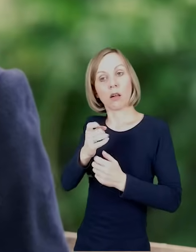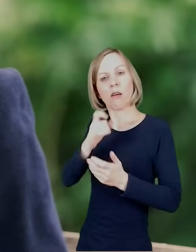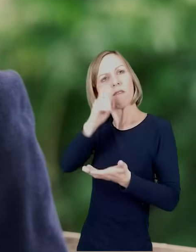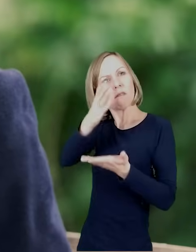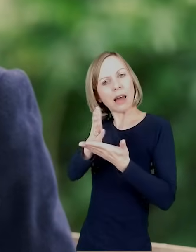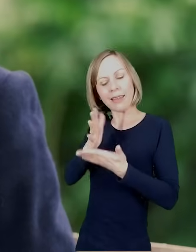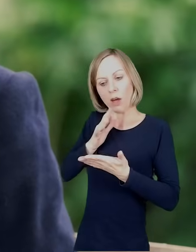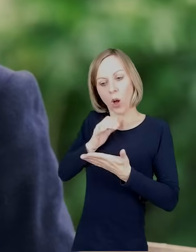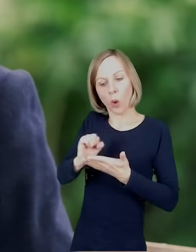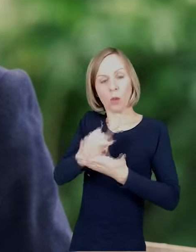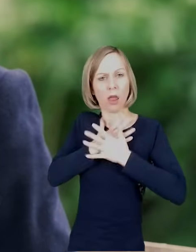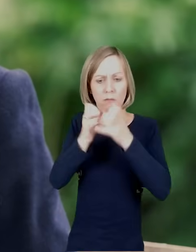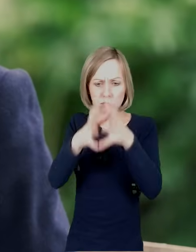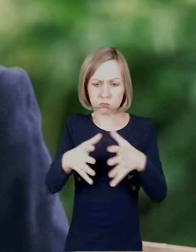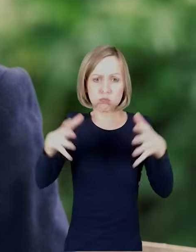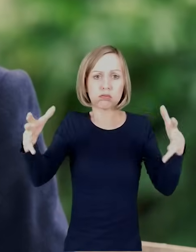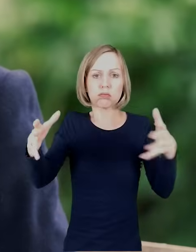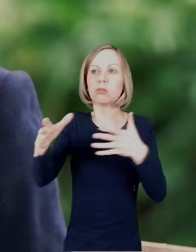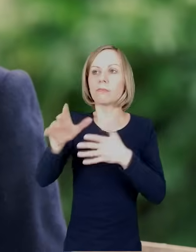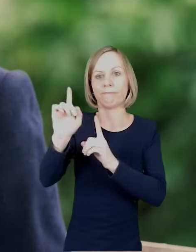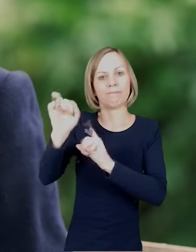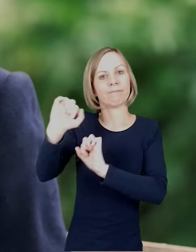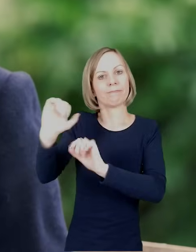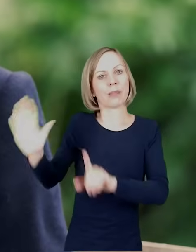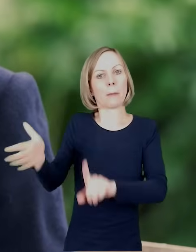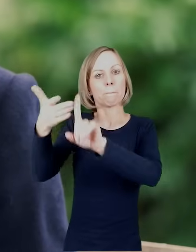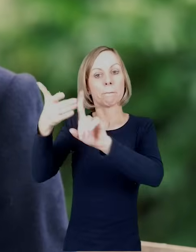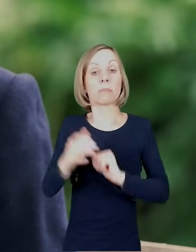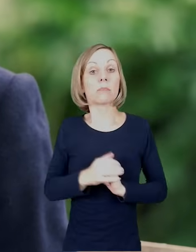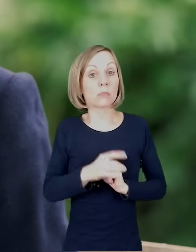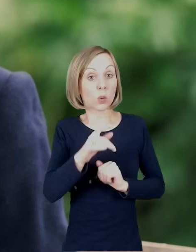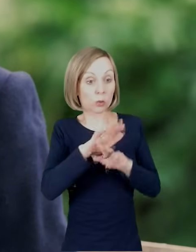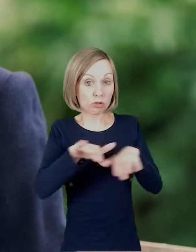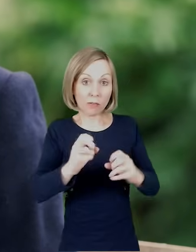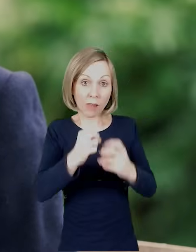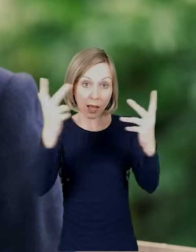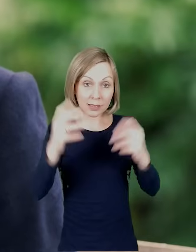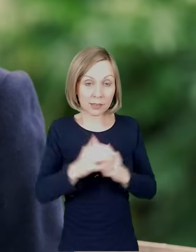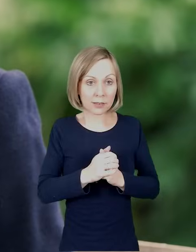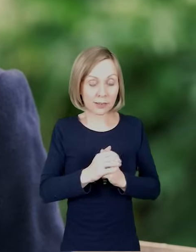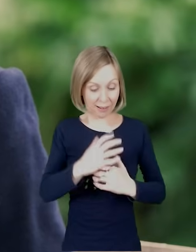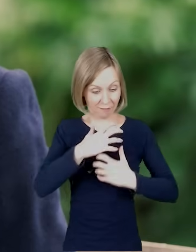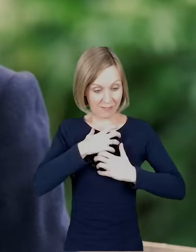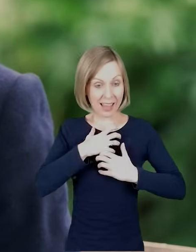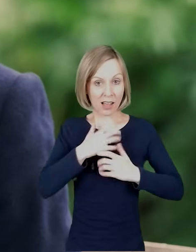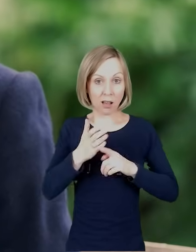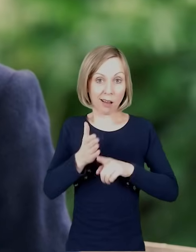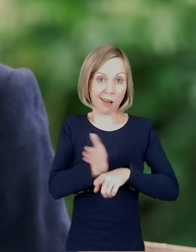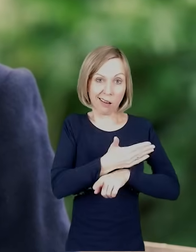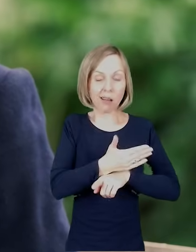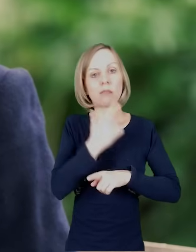investment of that faith, hope, and love, that is the business of Jesus. So, children of